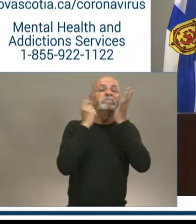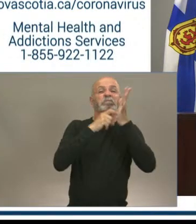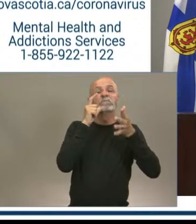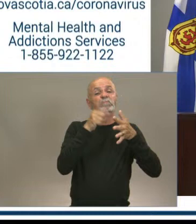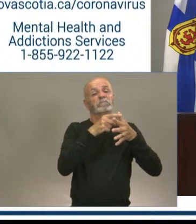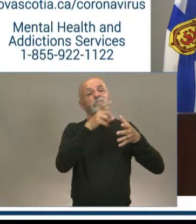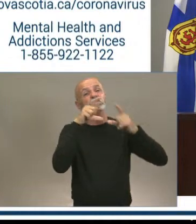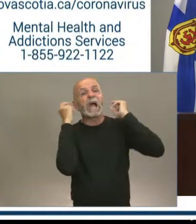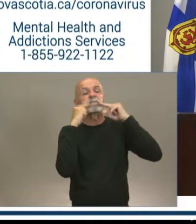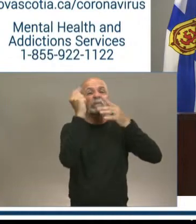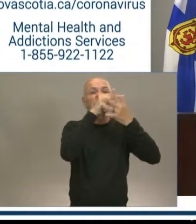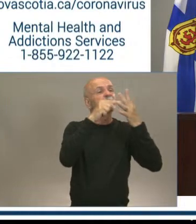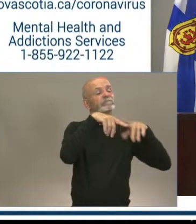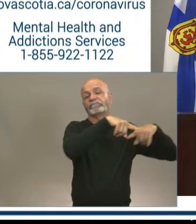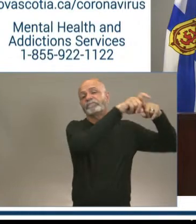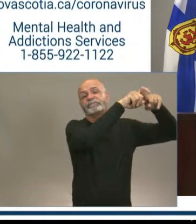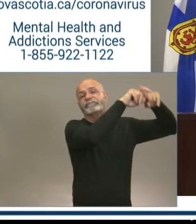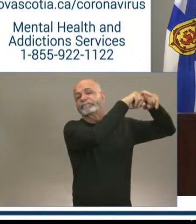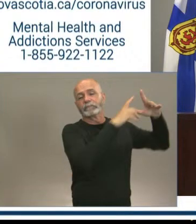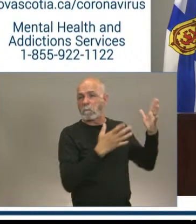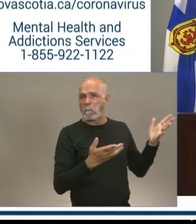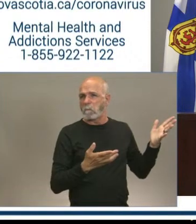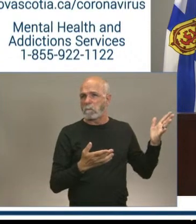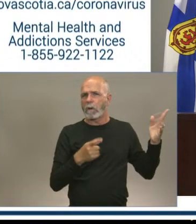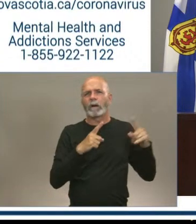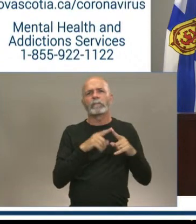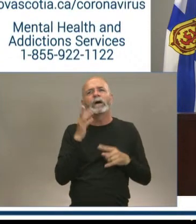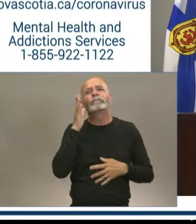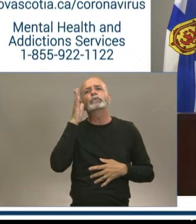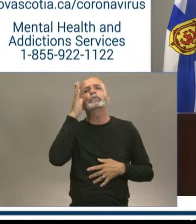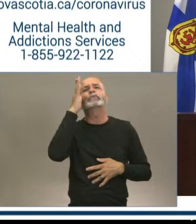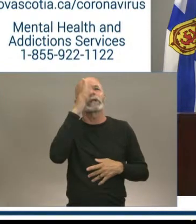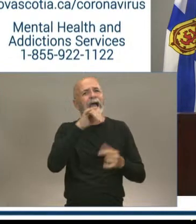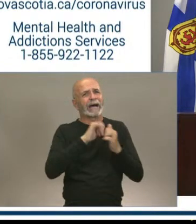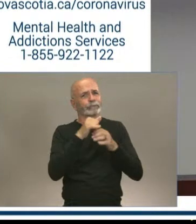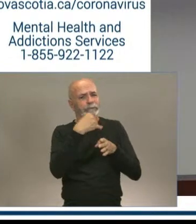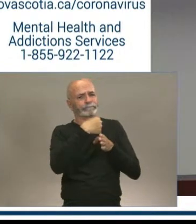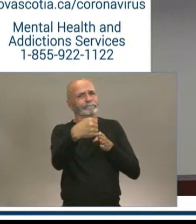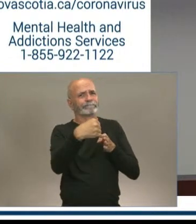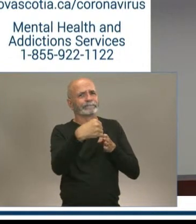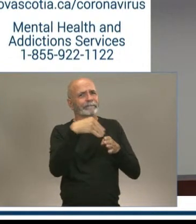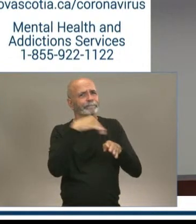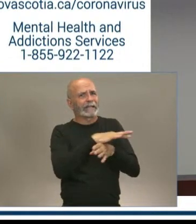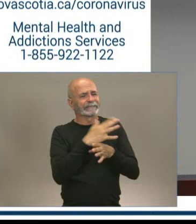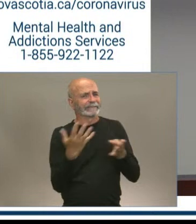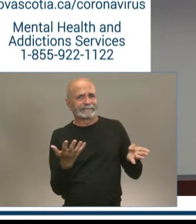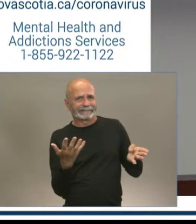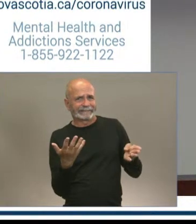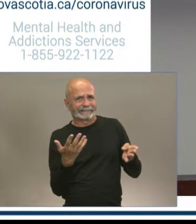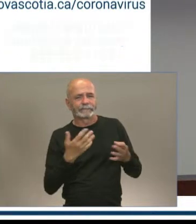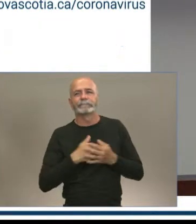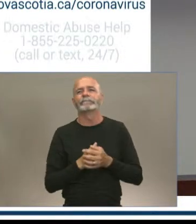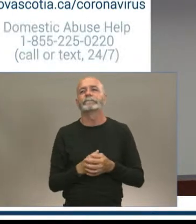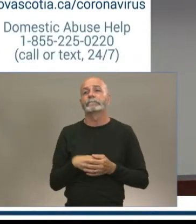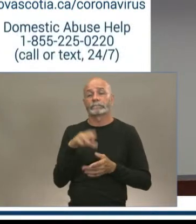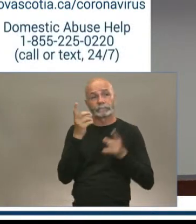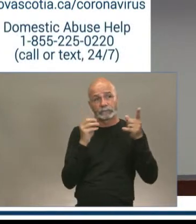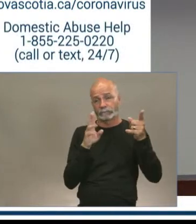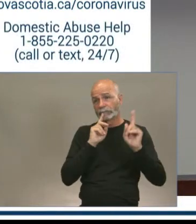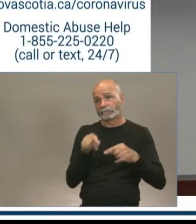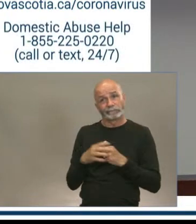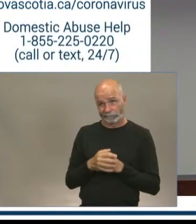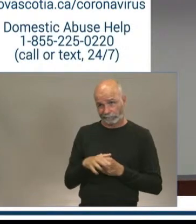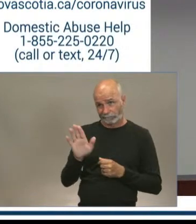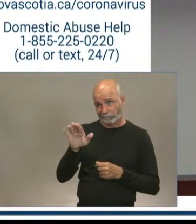future border restrictions, if it does at all? Well, my view on this is that, especially July is a risky month.